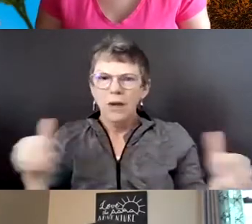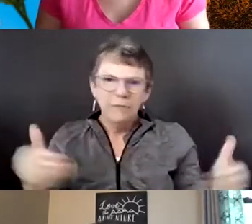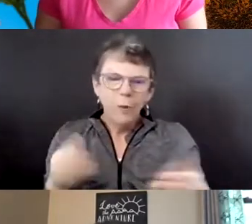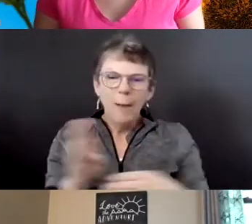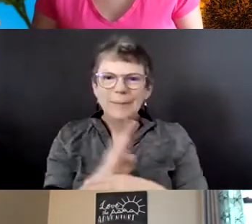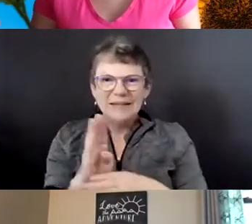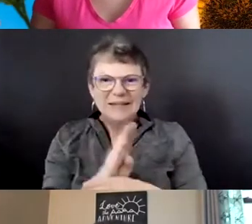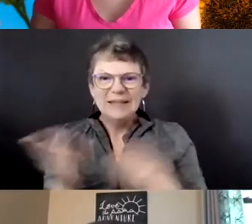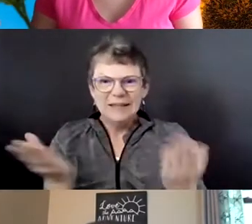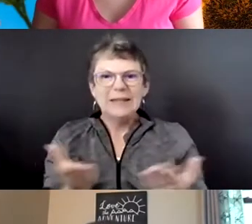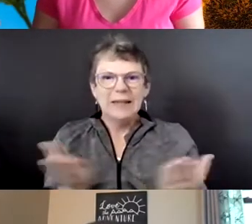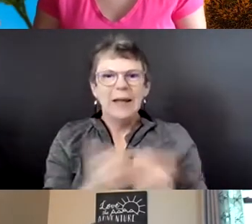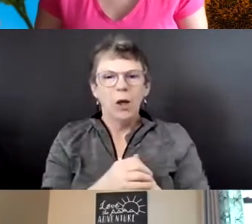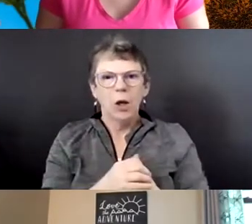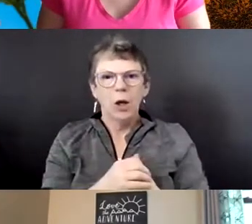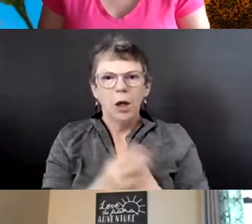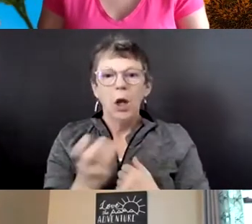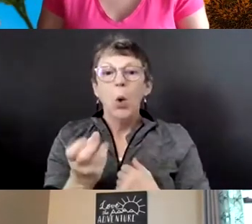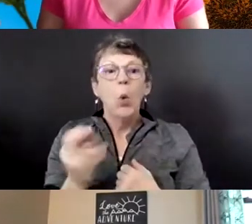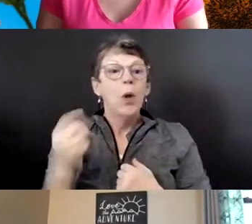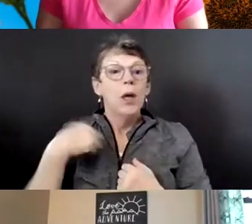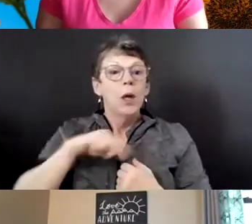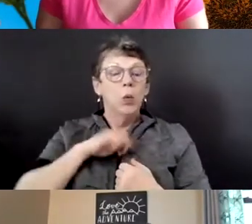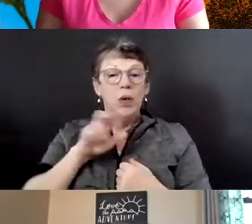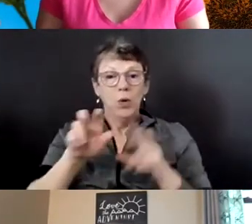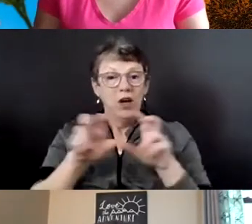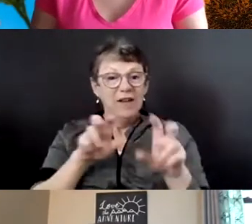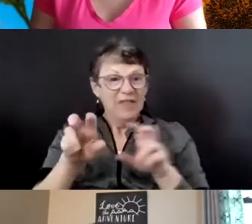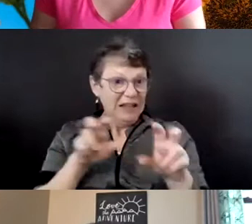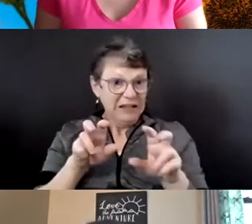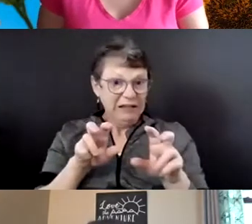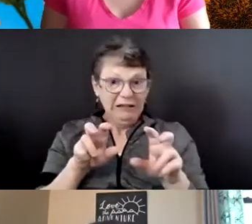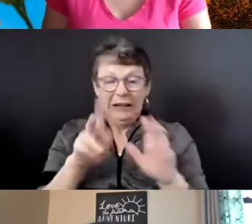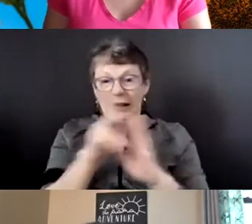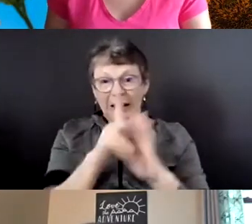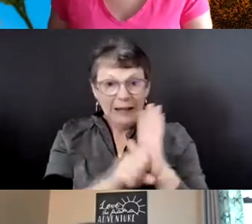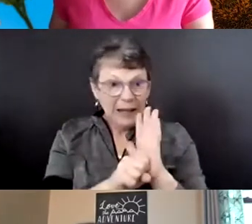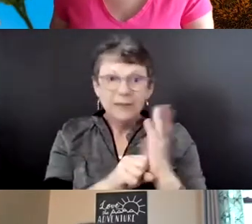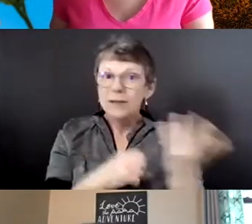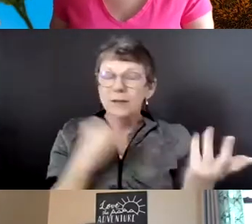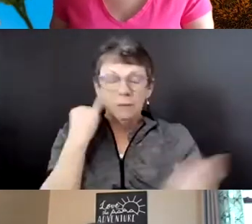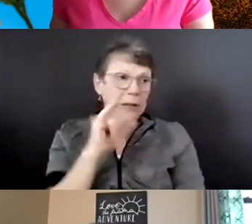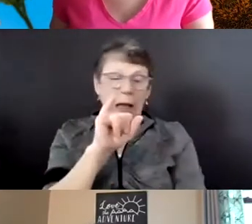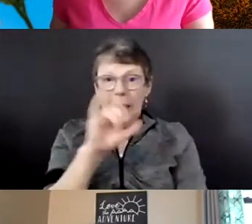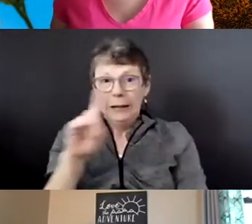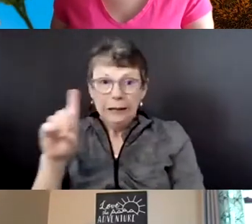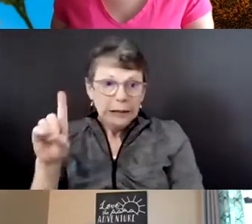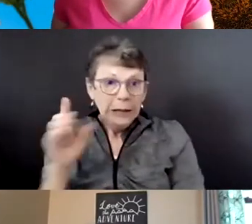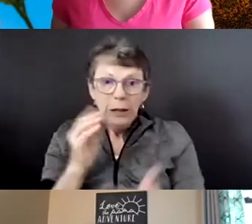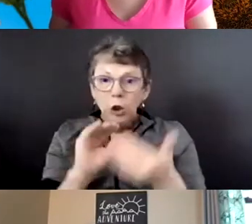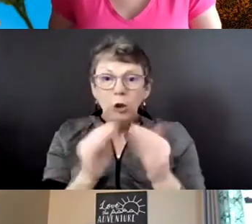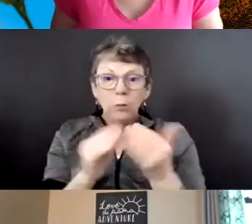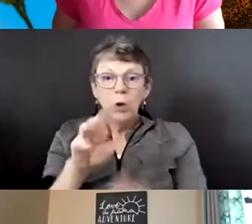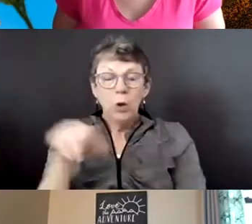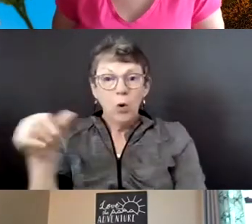I think that when we are investing in Kansans, whether that's our IDD community or others, it makes